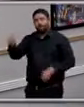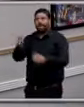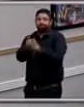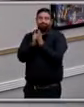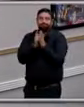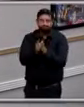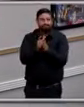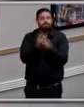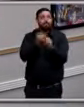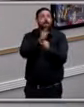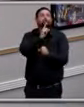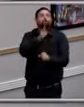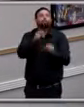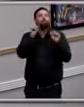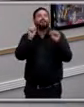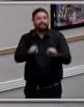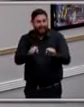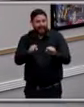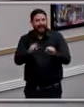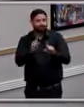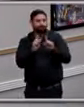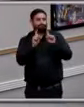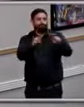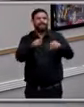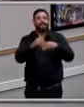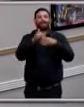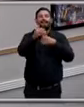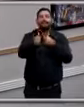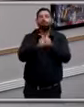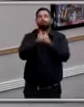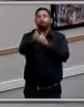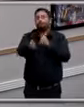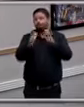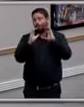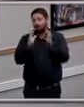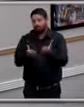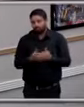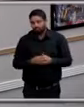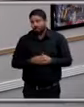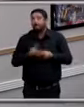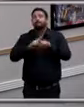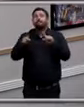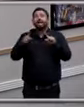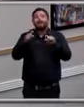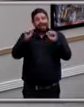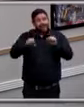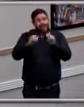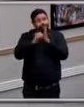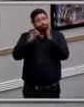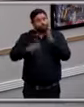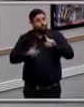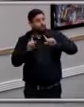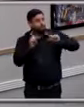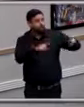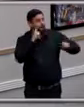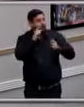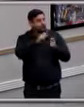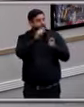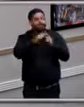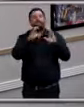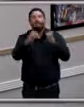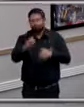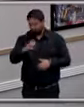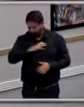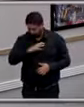order to attend the next remote class. But are students allowed to come for specific classes? Yes, but they'll have to come for